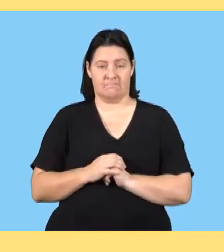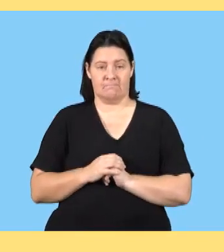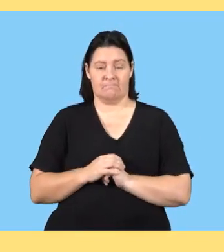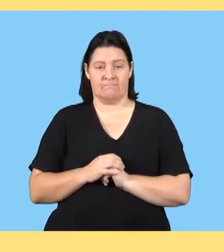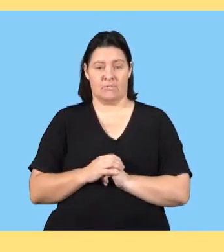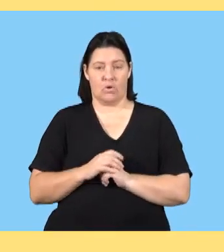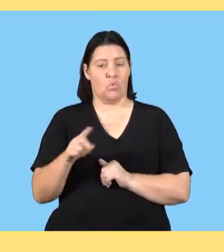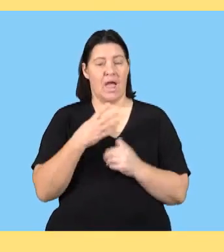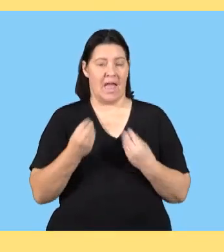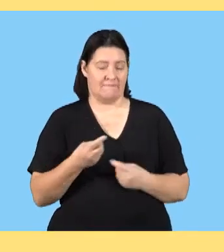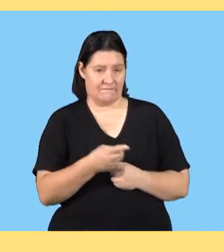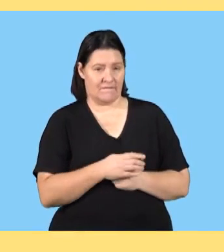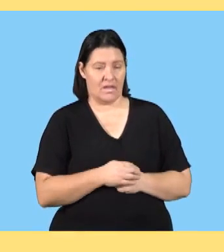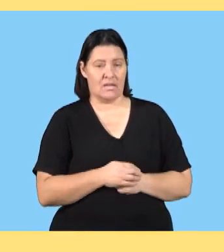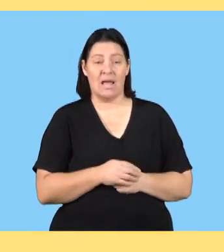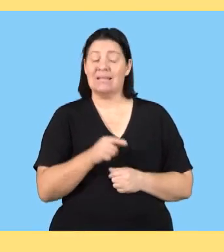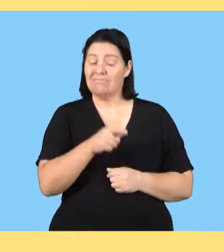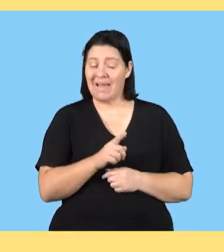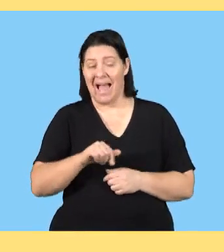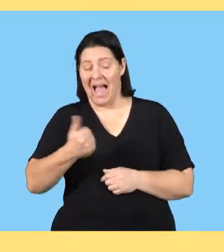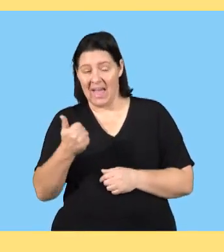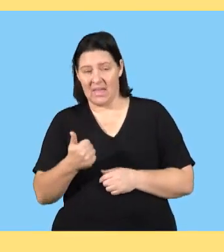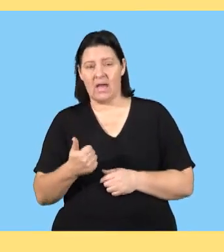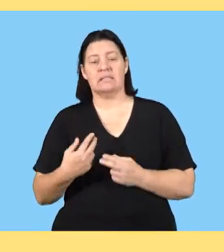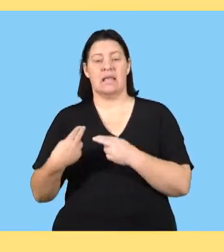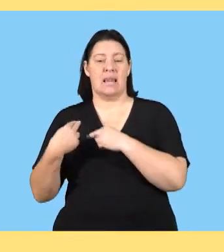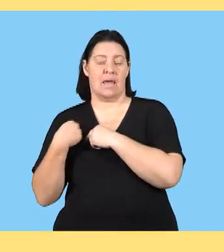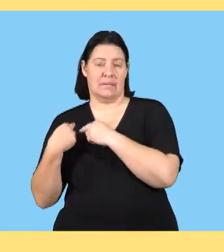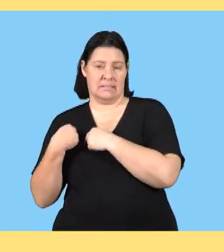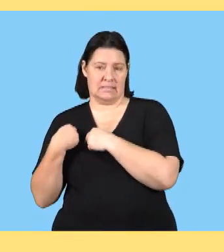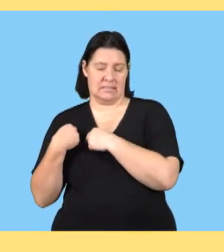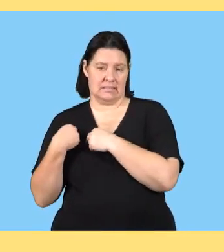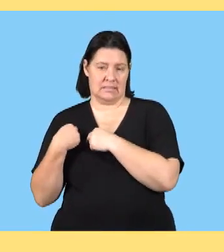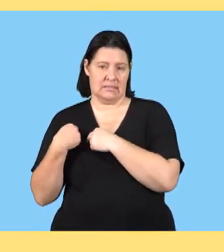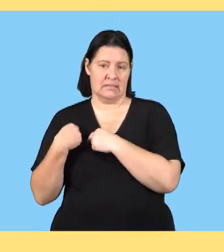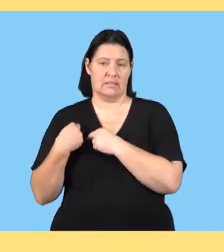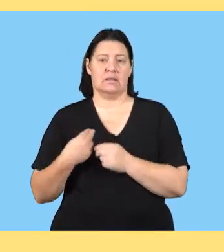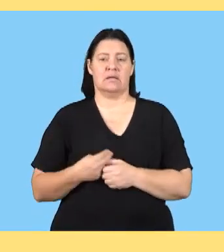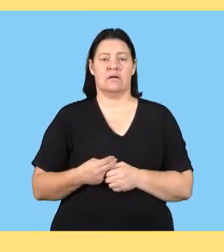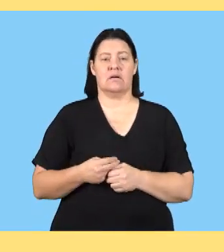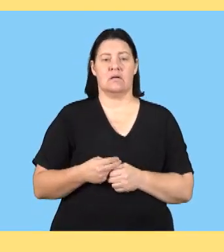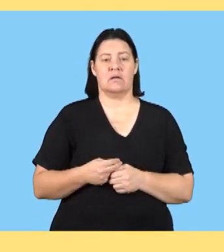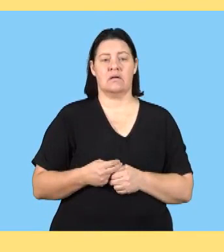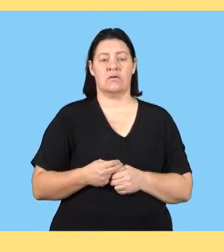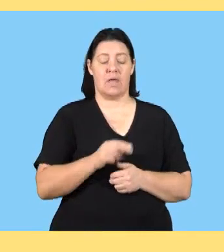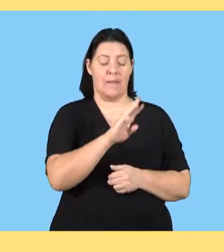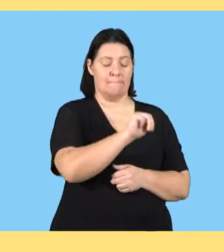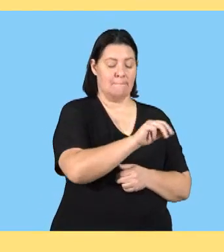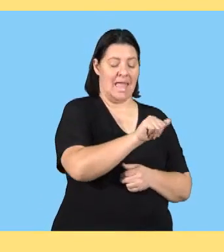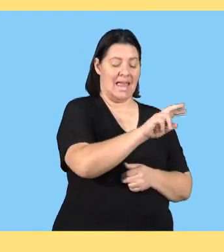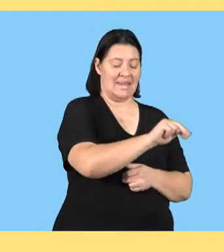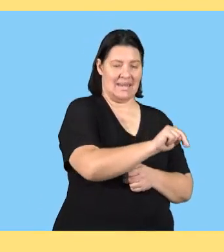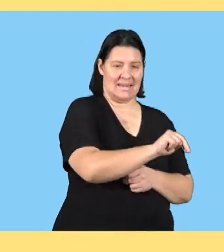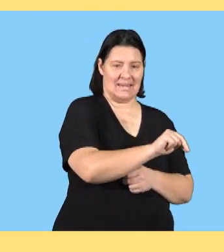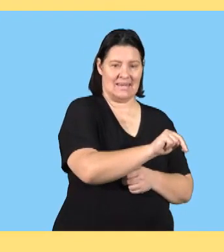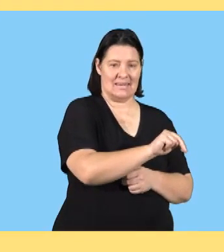400, which is what we have here. And the other account is man transport, which is part of